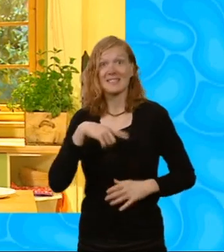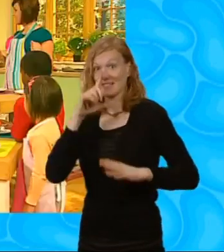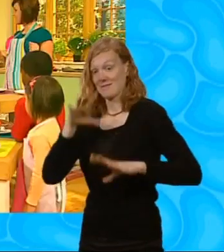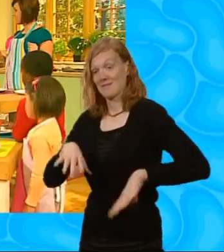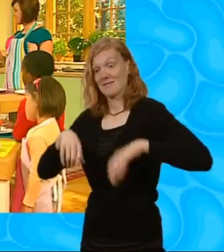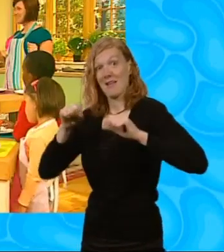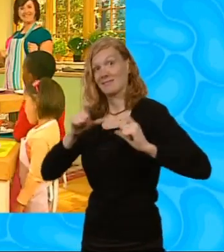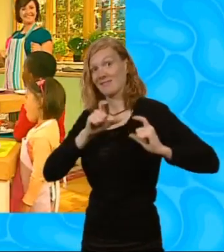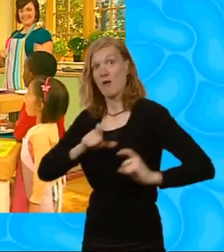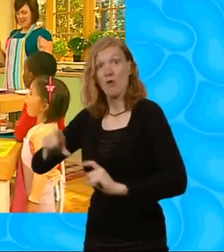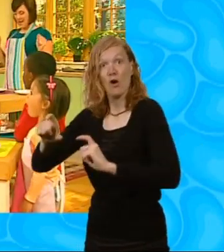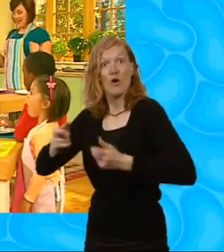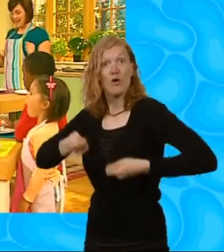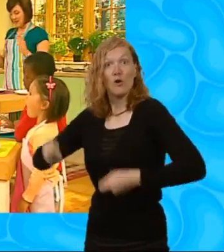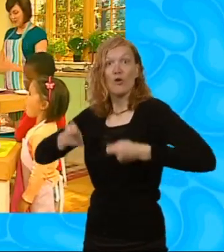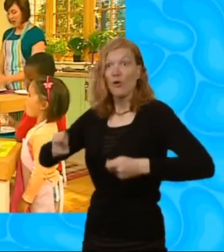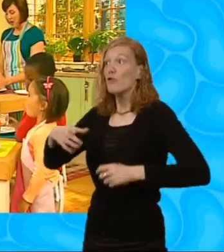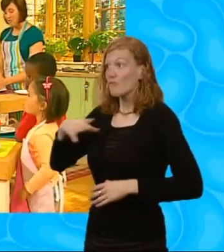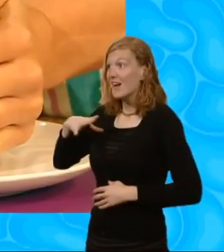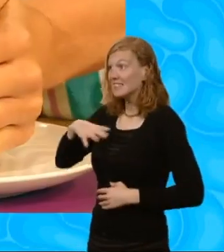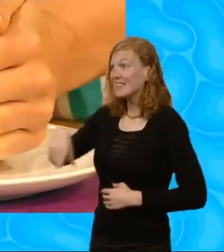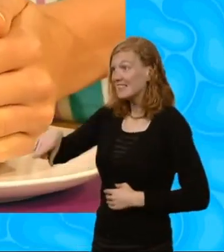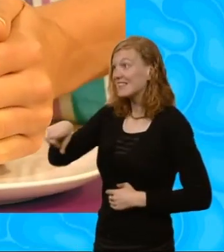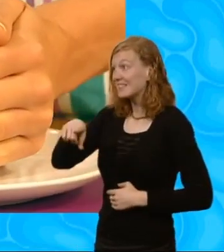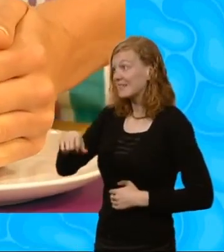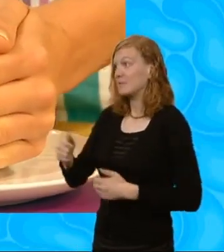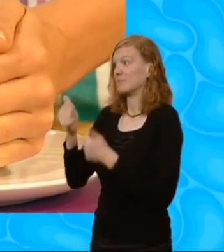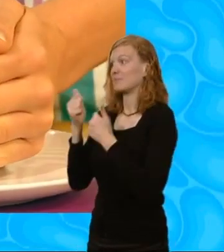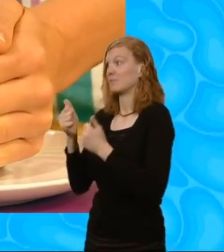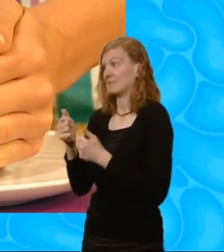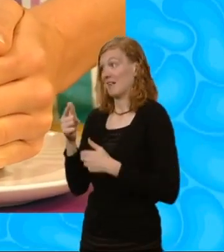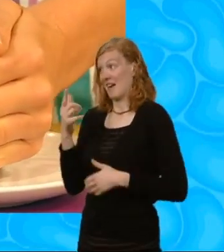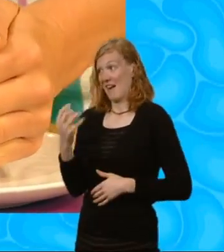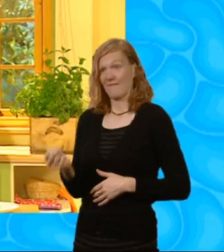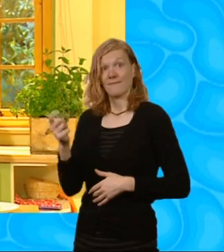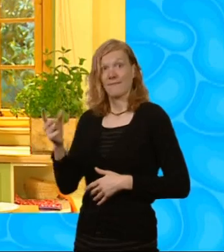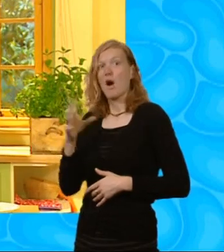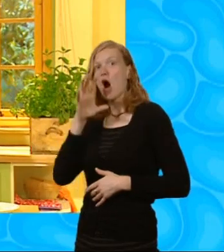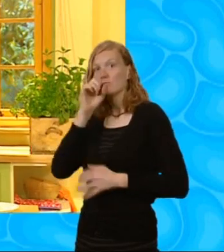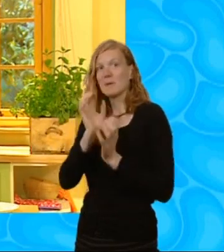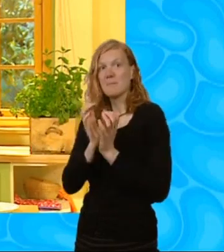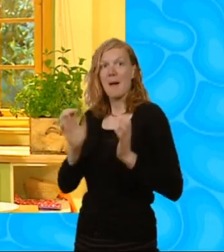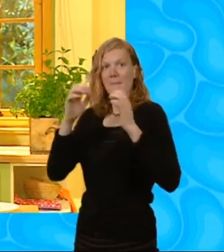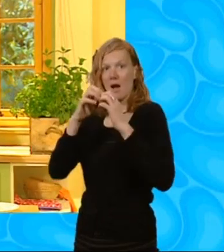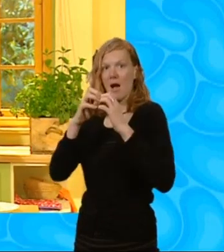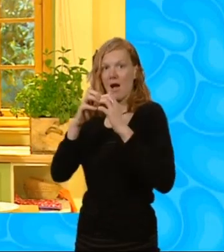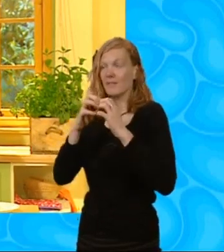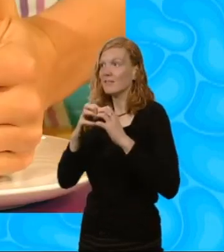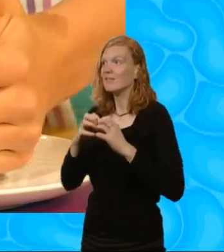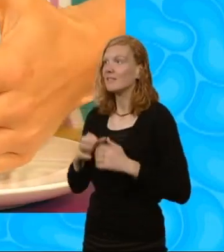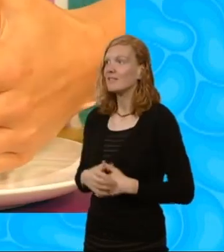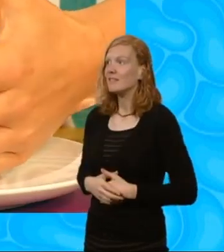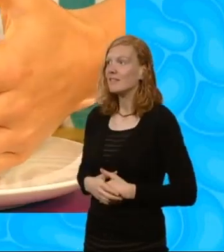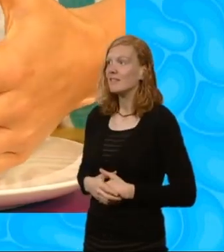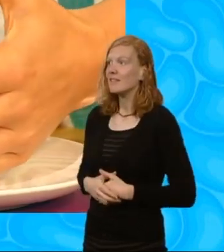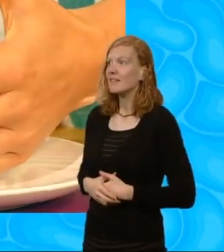ready? Yeah! OK, now we've got our orange pepper and we're going to pop it. So we need to put our hands around the pepper like